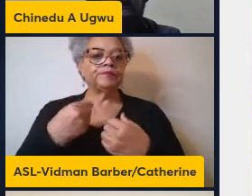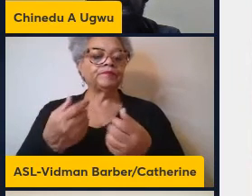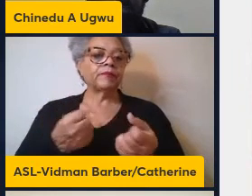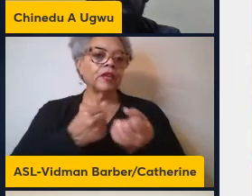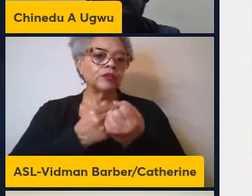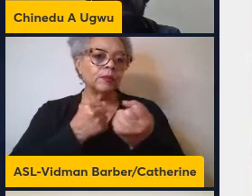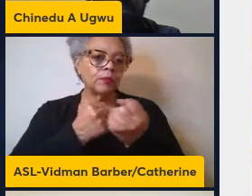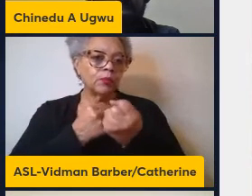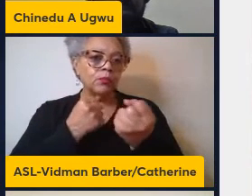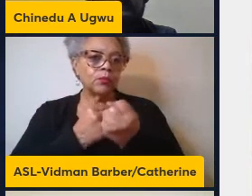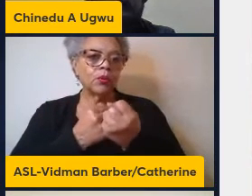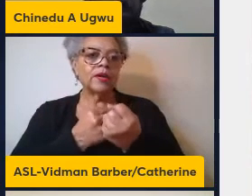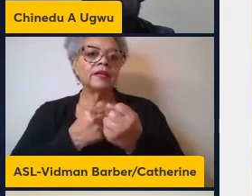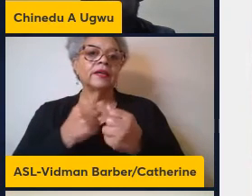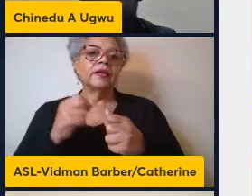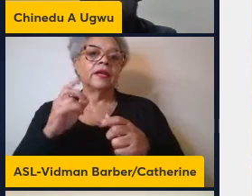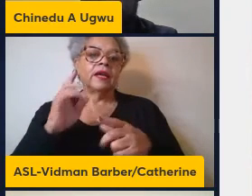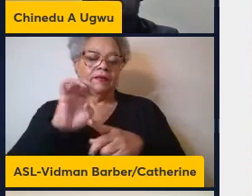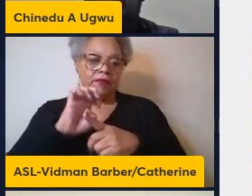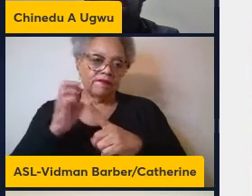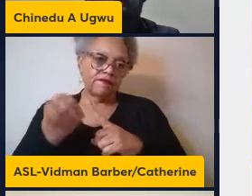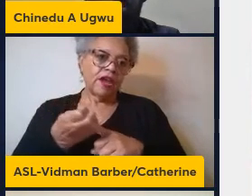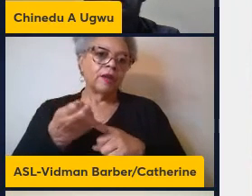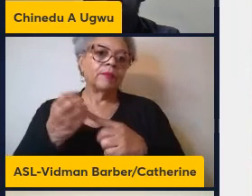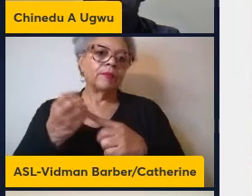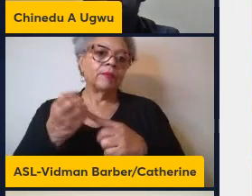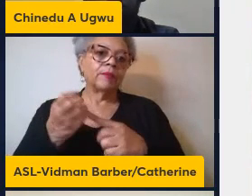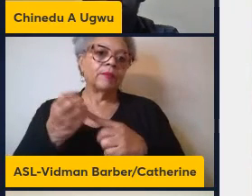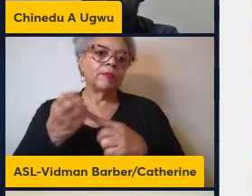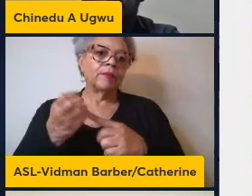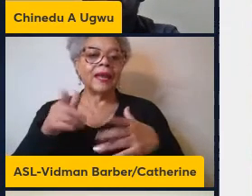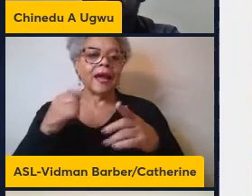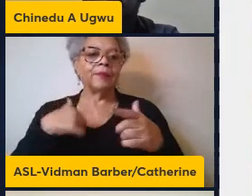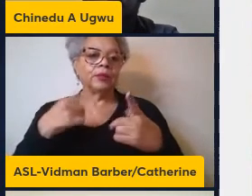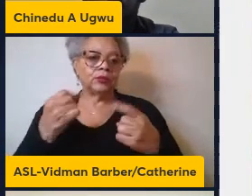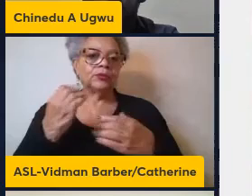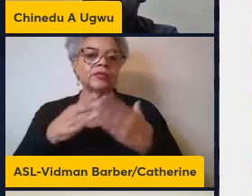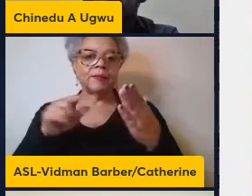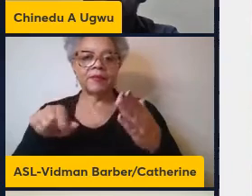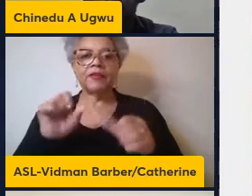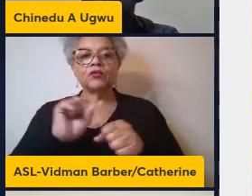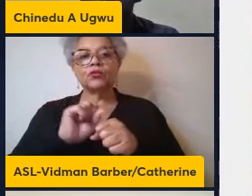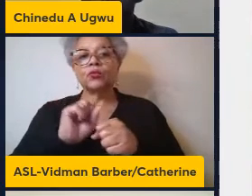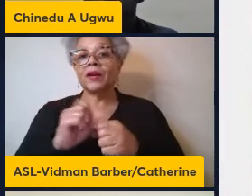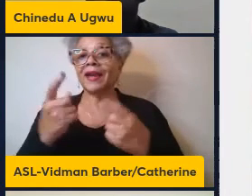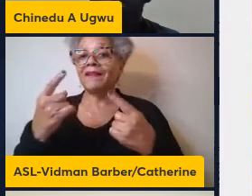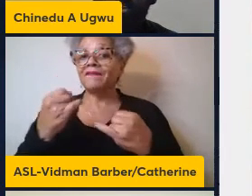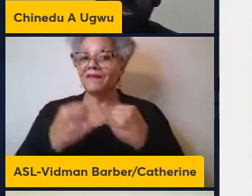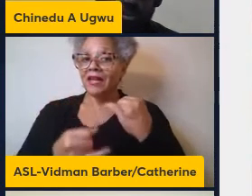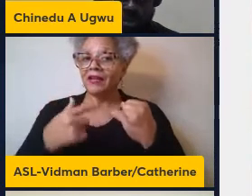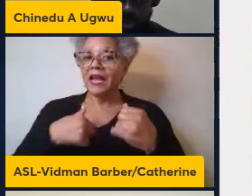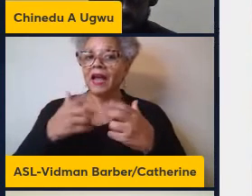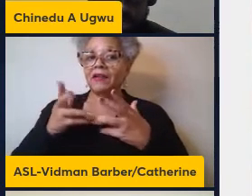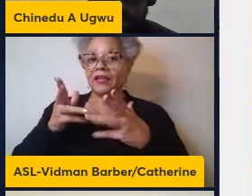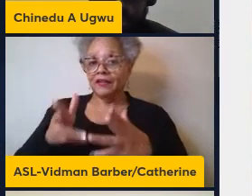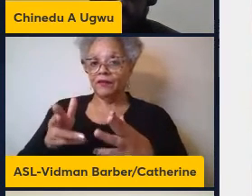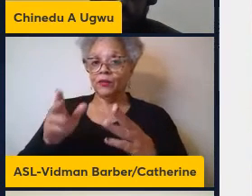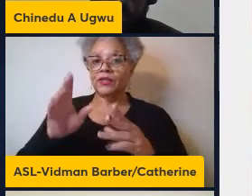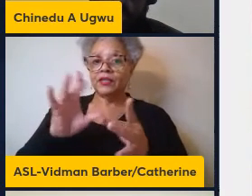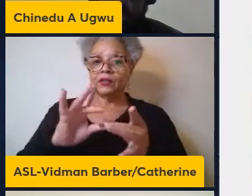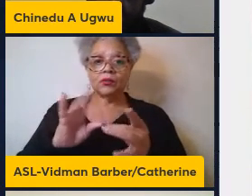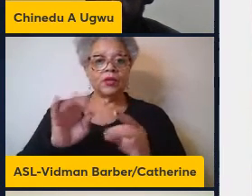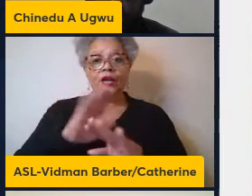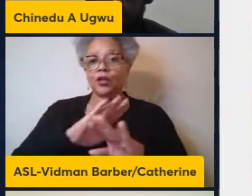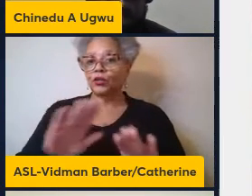and the enabling environment for me to do some of this work I'm doing. And finally, I'll leave you with this quote from my friend. Don't worry,